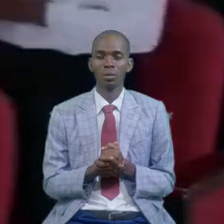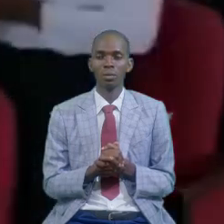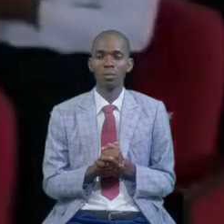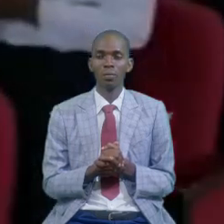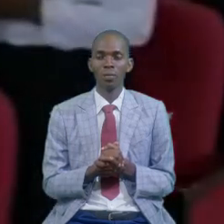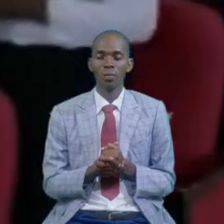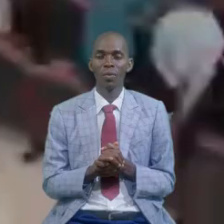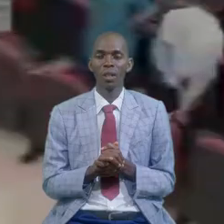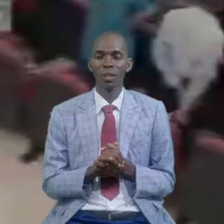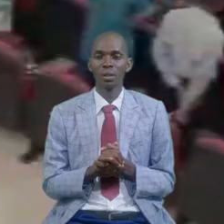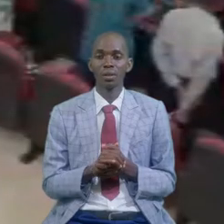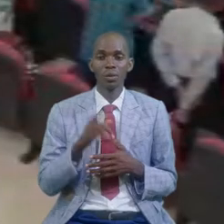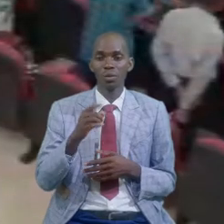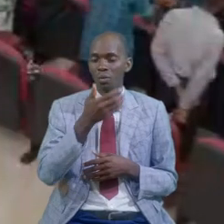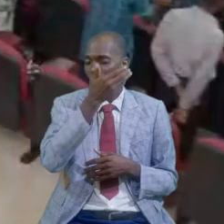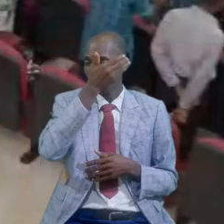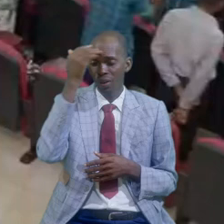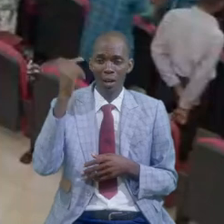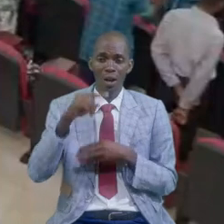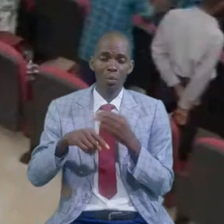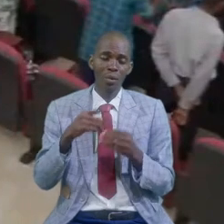You forget the past.